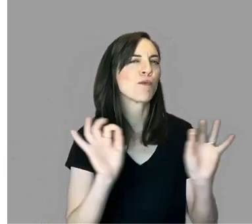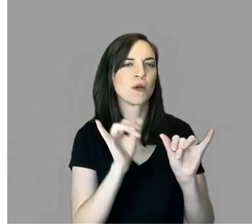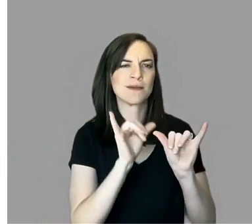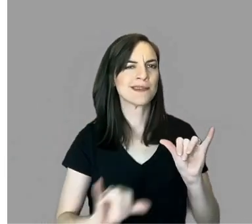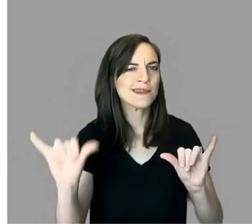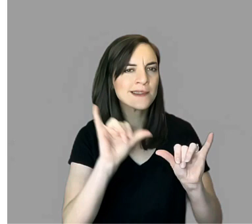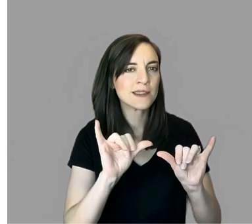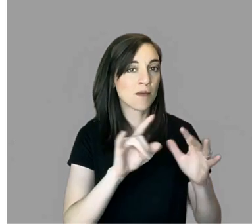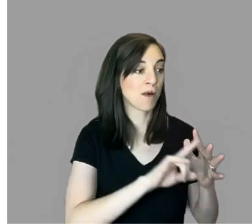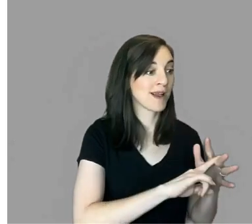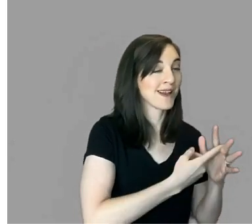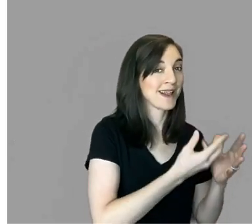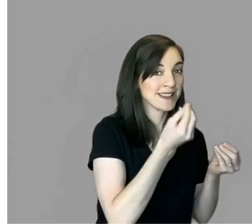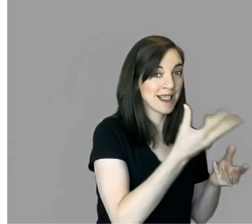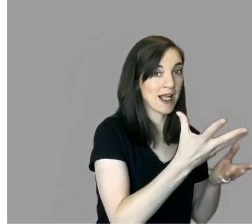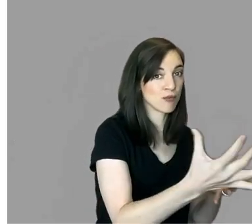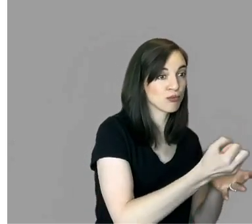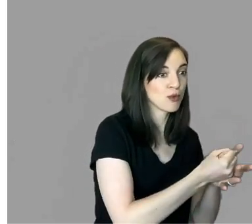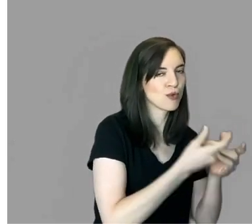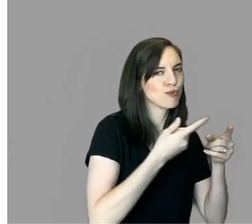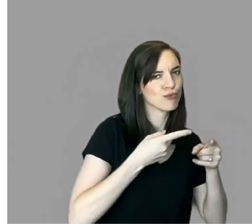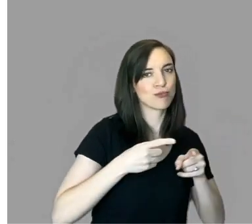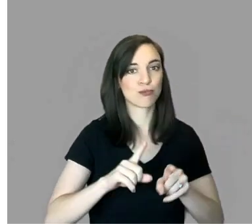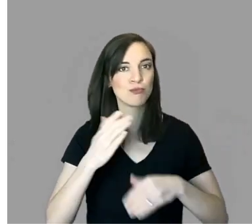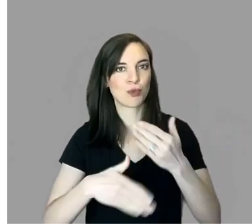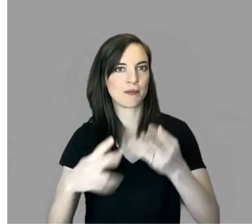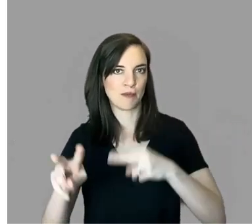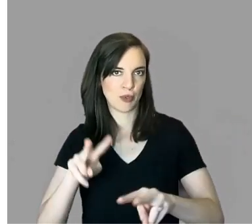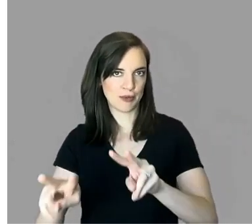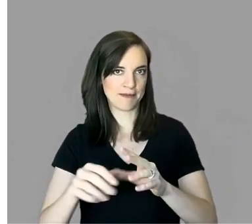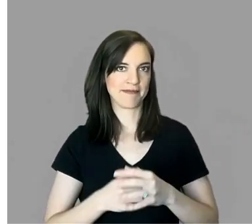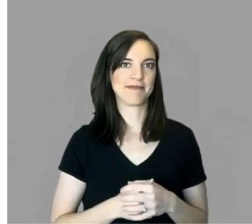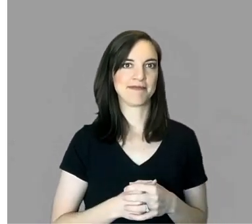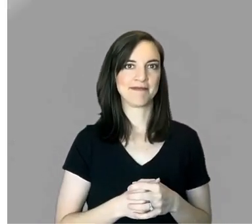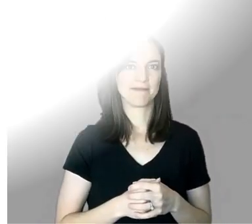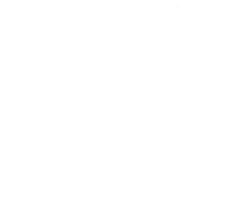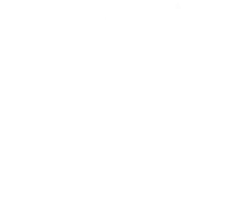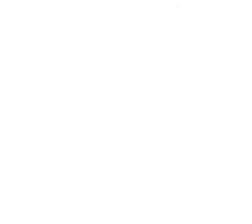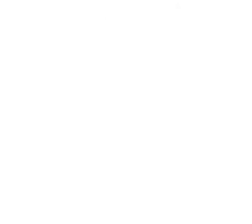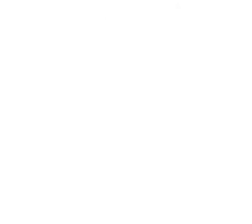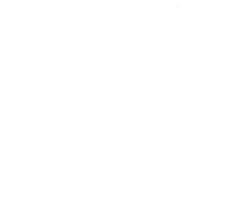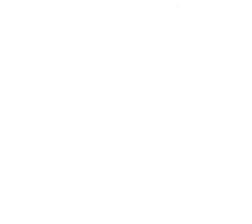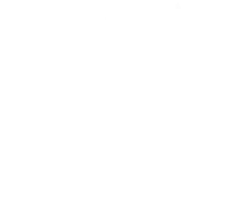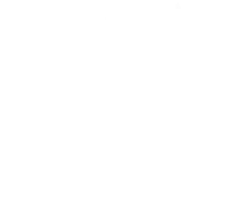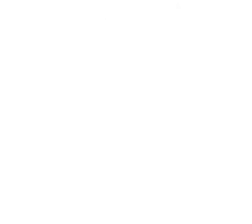consistent from the initial baseline data to the progress monitoring.